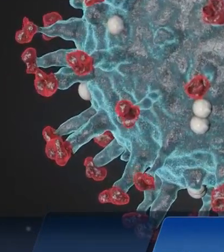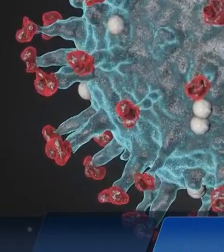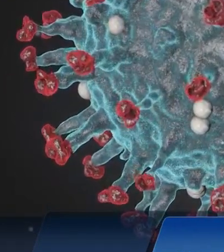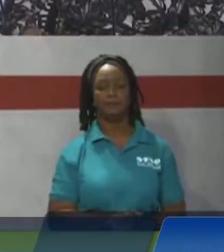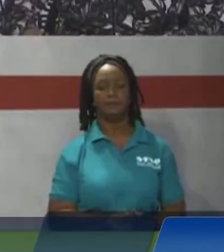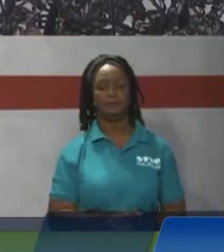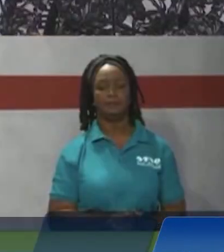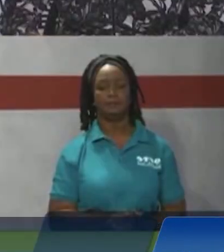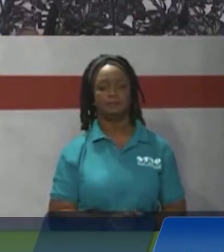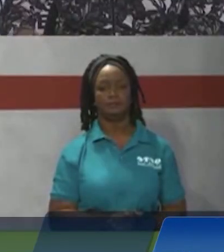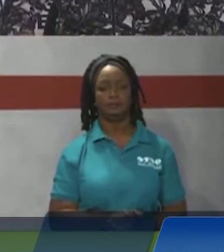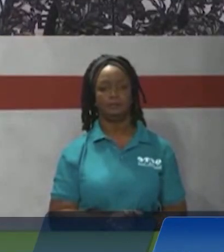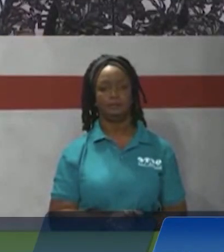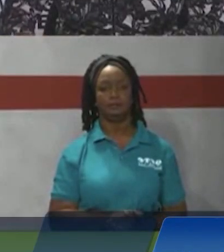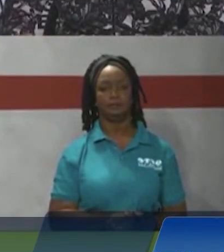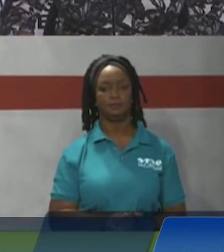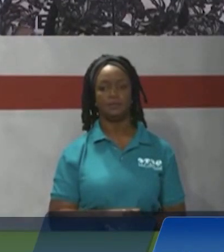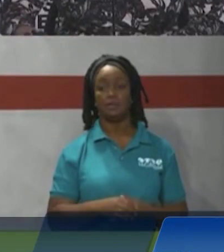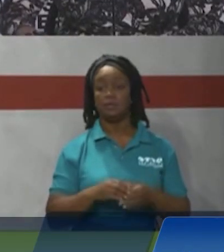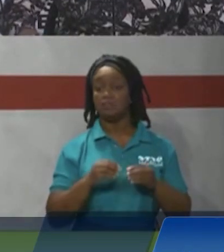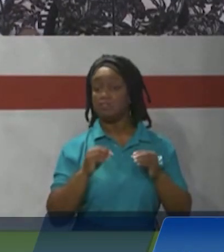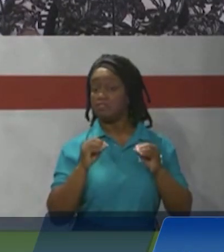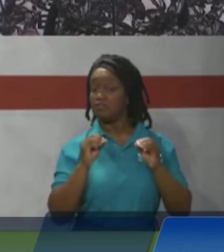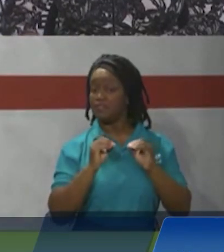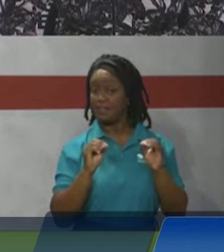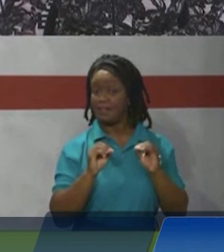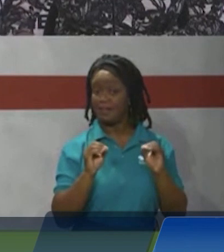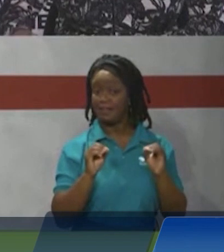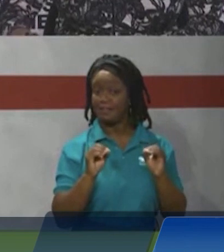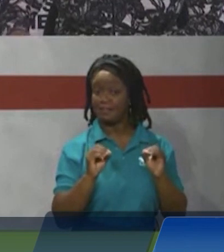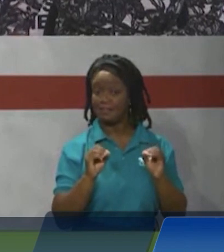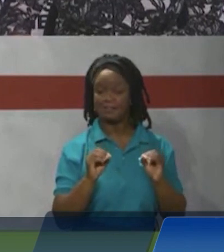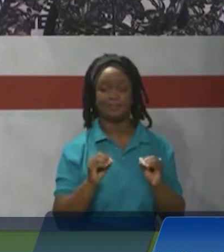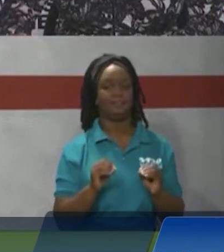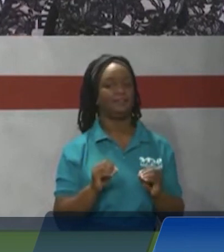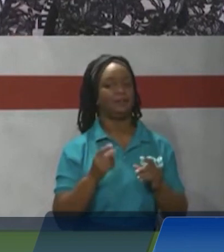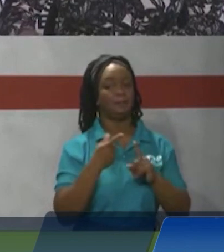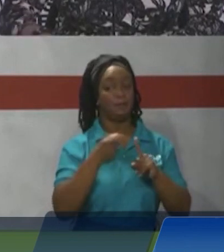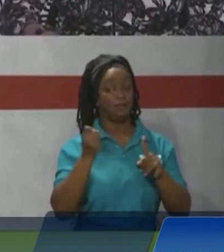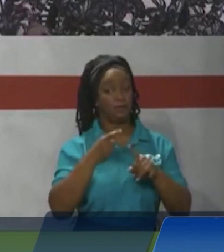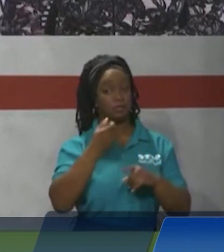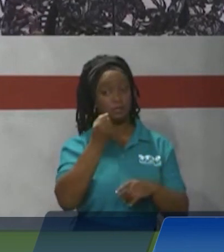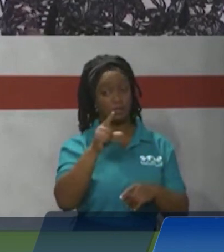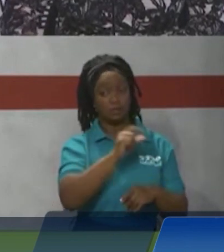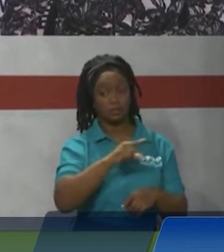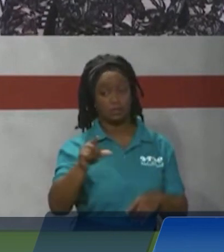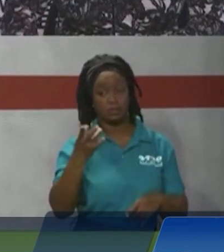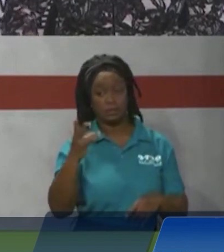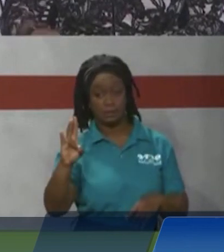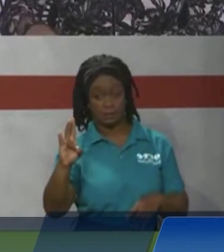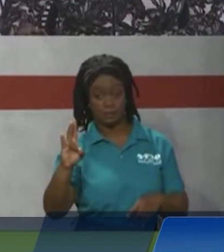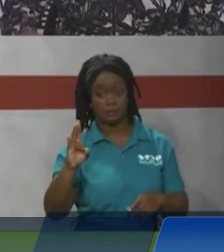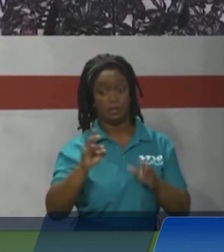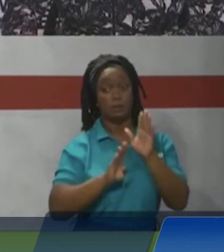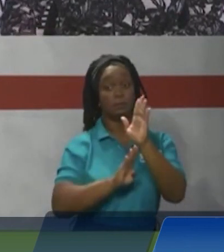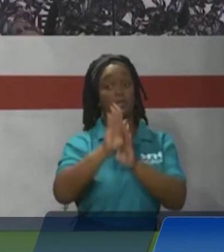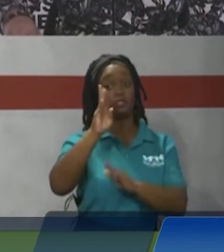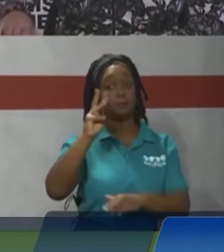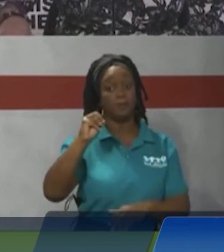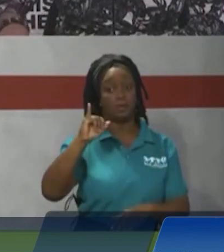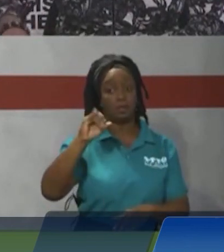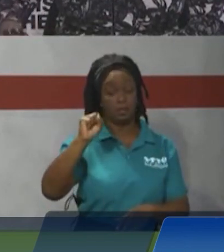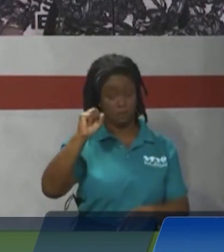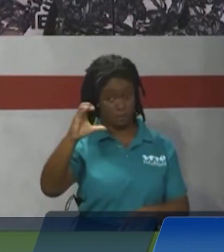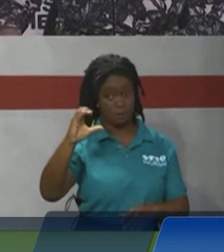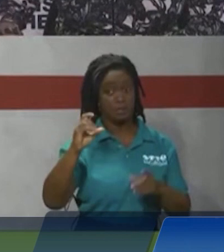their complications difficult. But she said the vaccination has had a drastic effect on MIS-C cases. Developed MIS-C. So